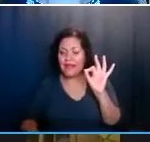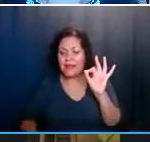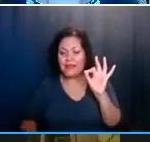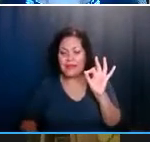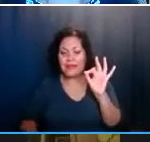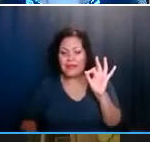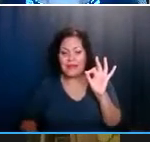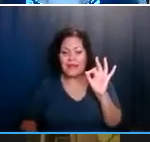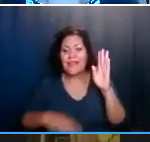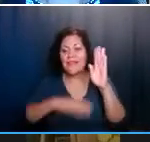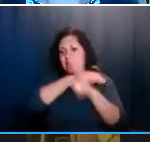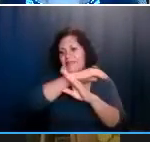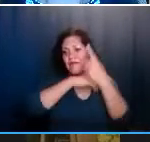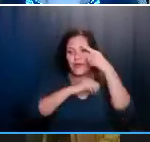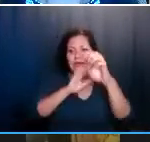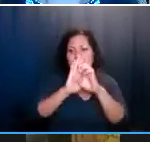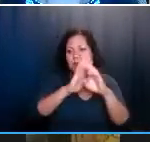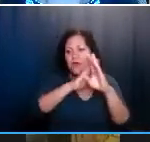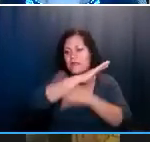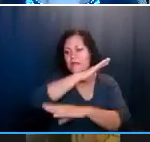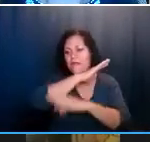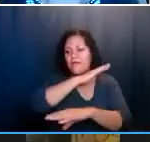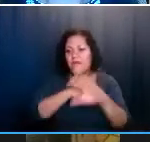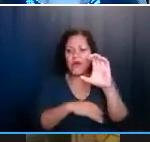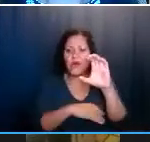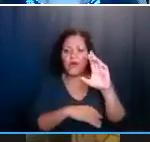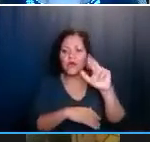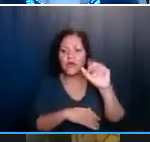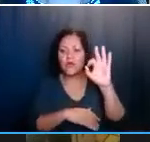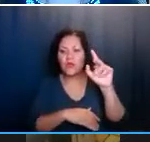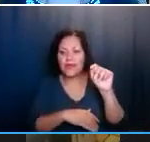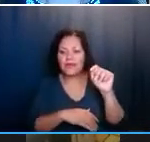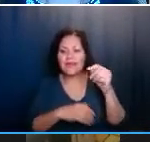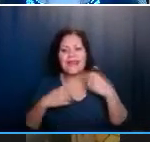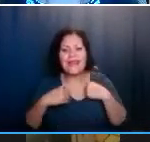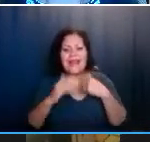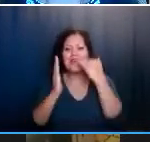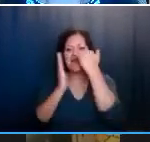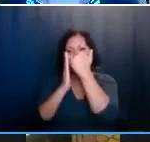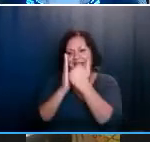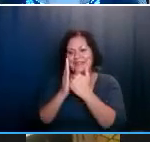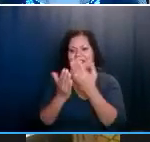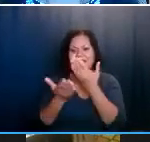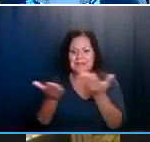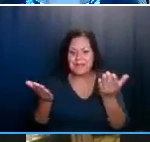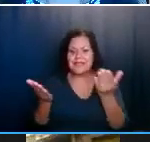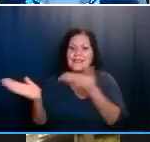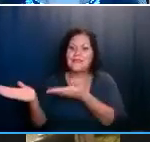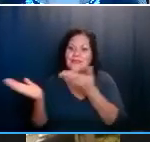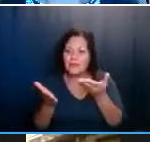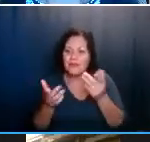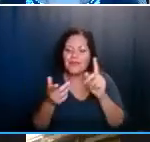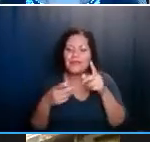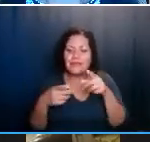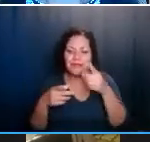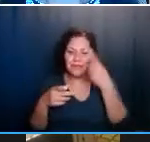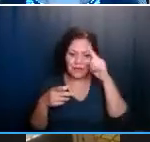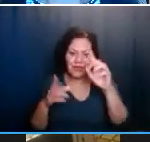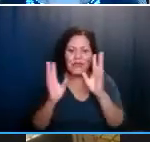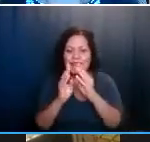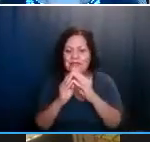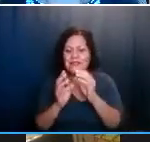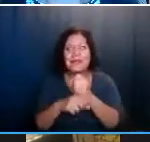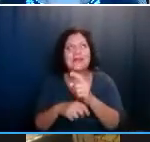craft. Yeah, they have their list of supplies to bring to the session today. They're making a super